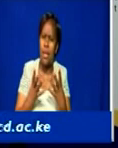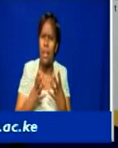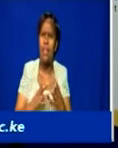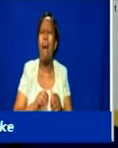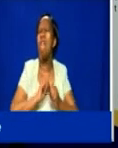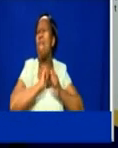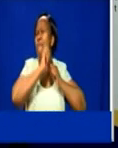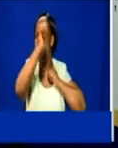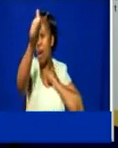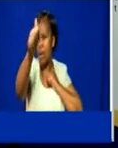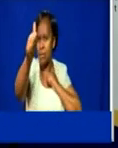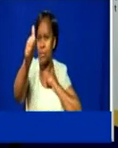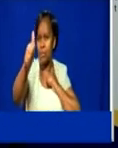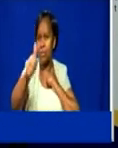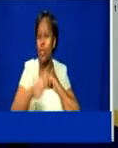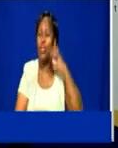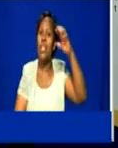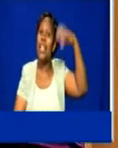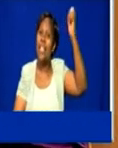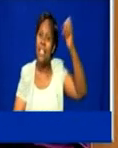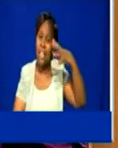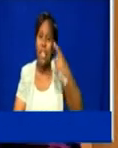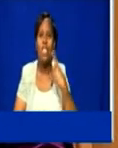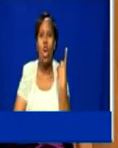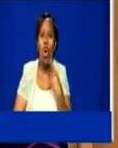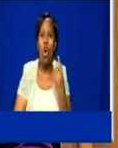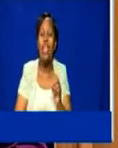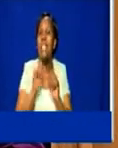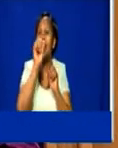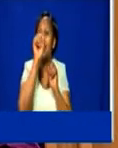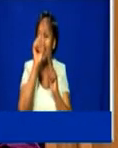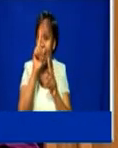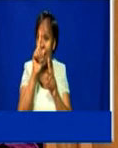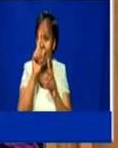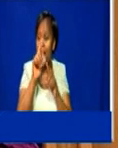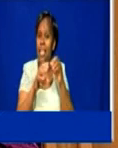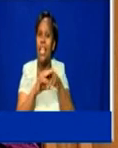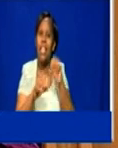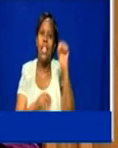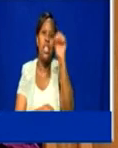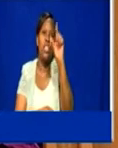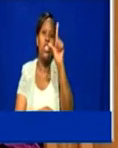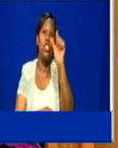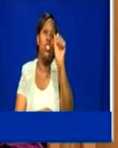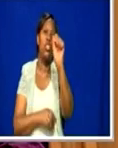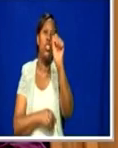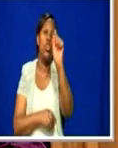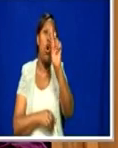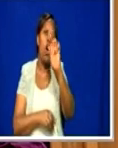far. Yes. So you are saying the Very sun is the only star in the our solar system.